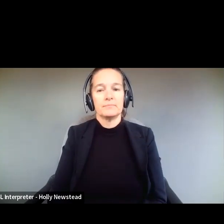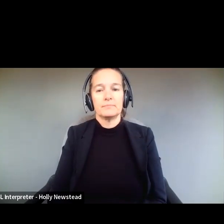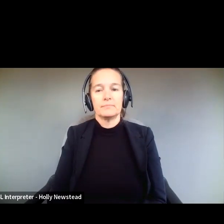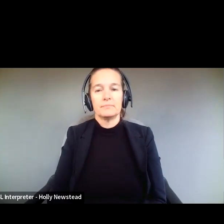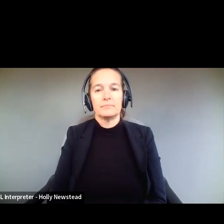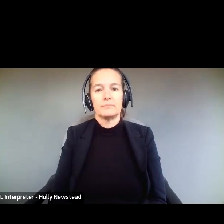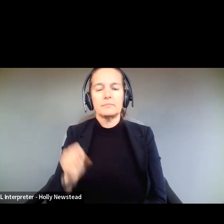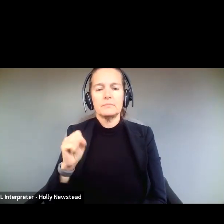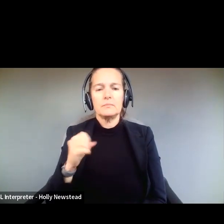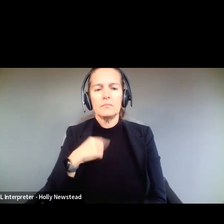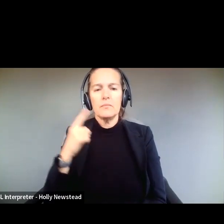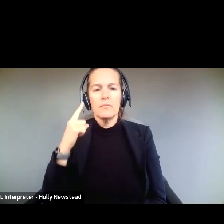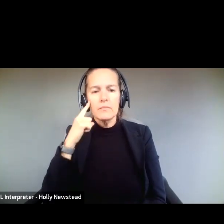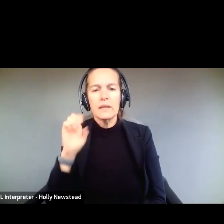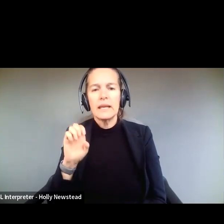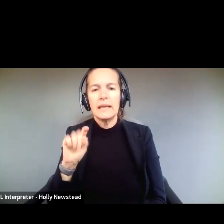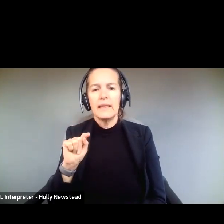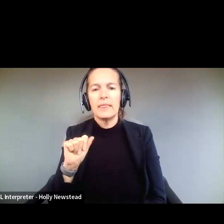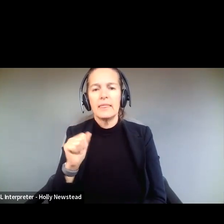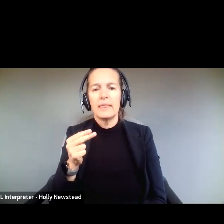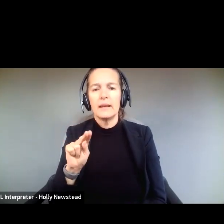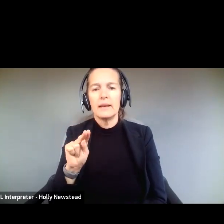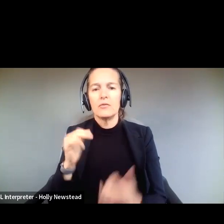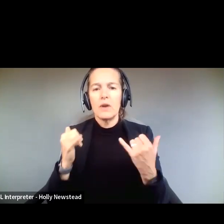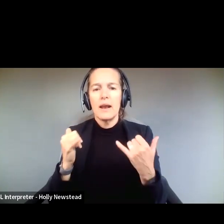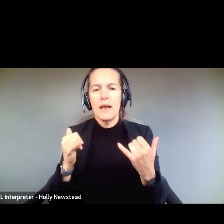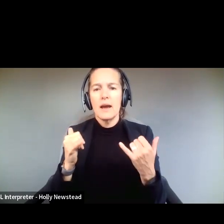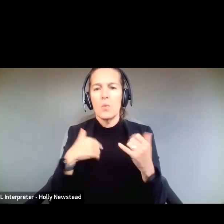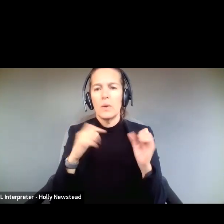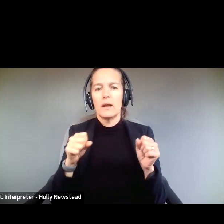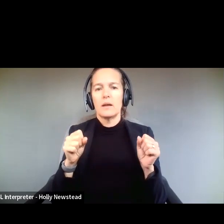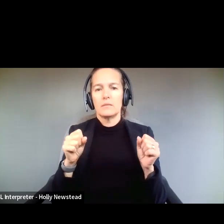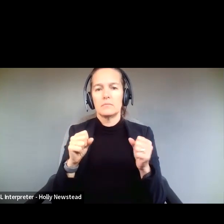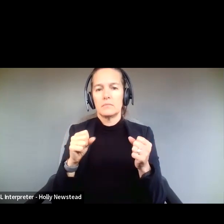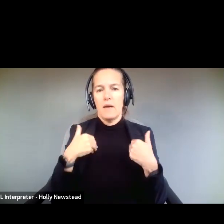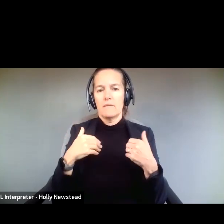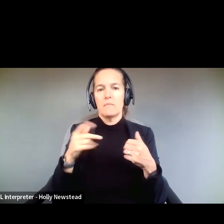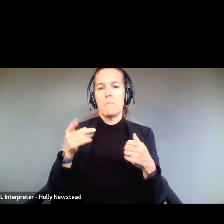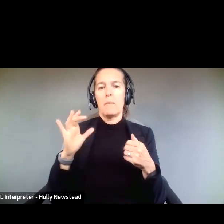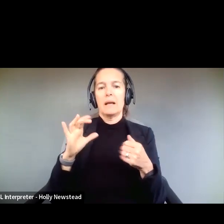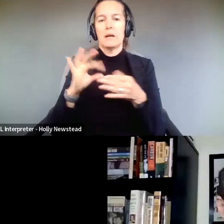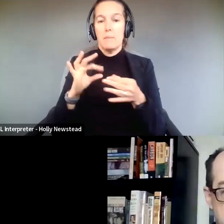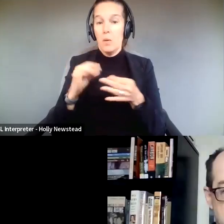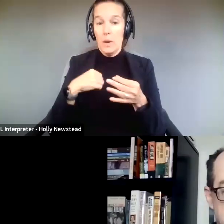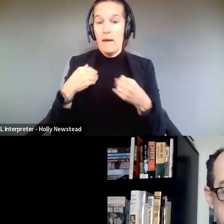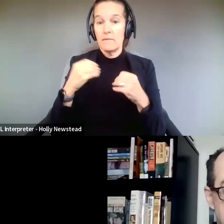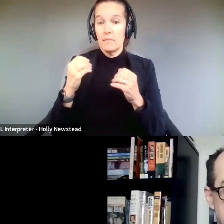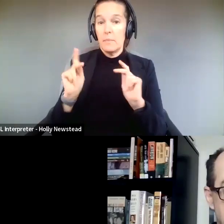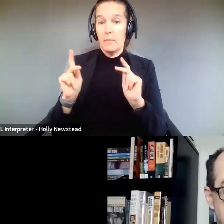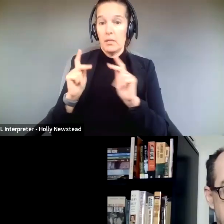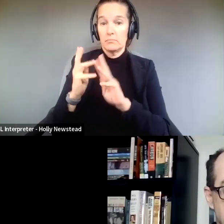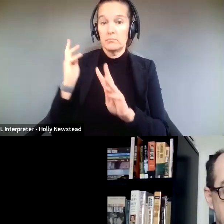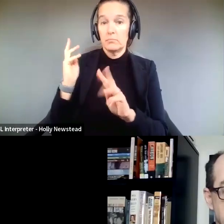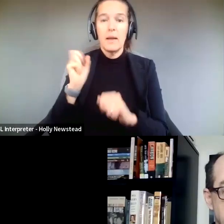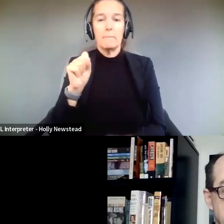So I think, Ethan, at this point, we may turn to the public comment. I understand that we do have some people lined up. We do, Mr. Chairman.